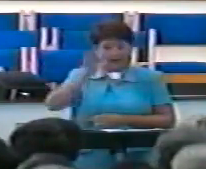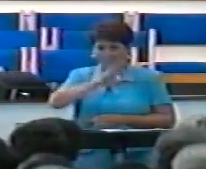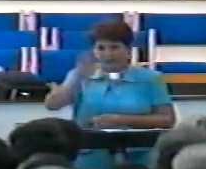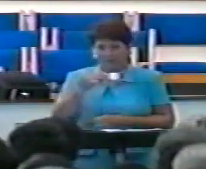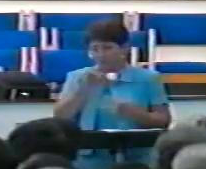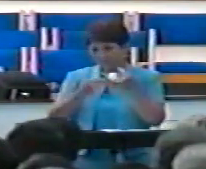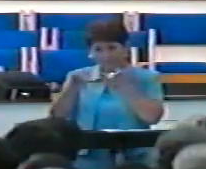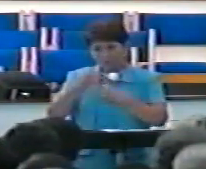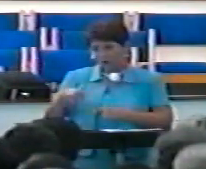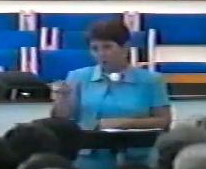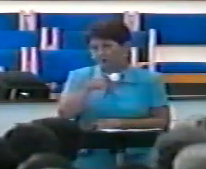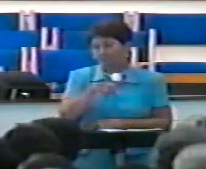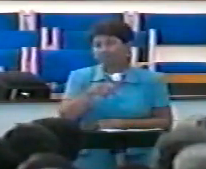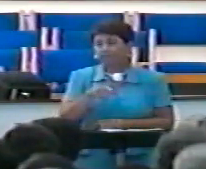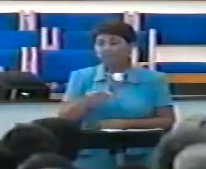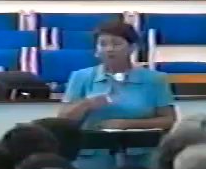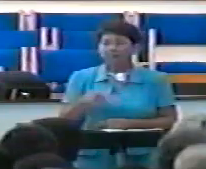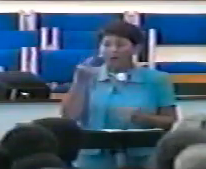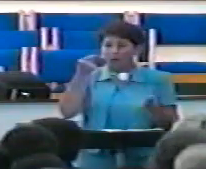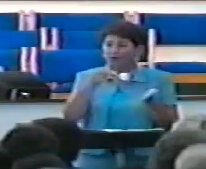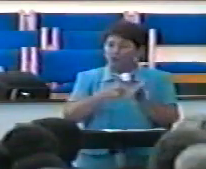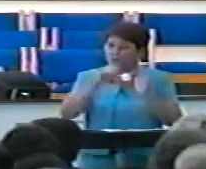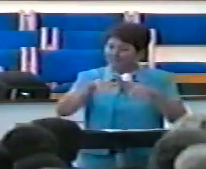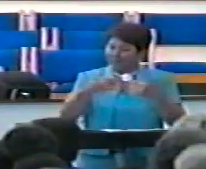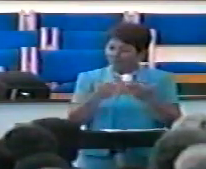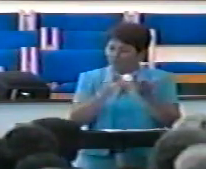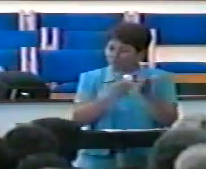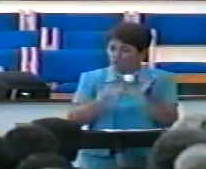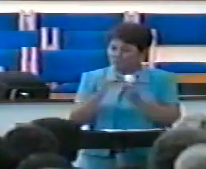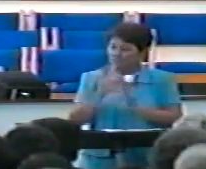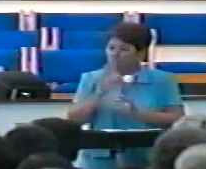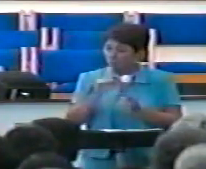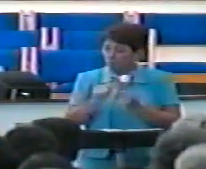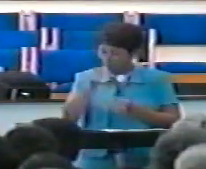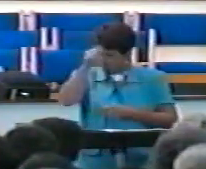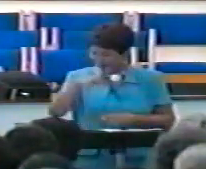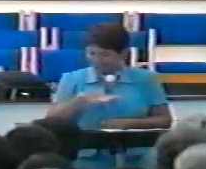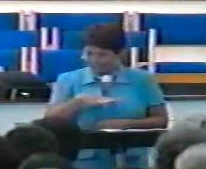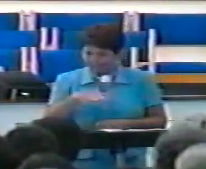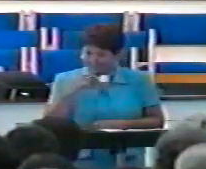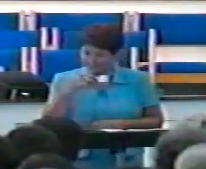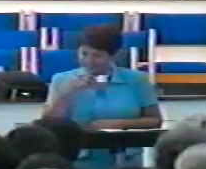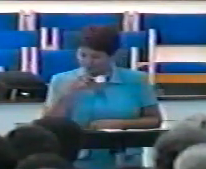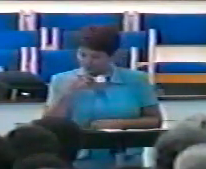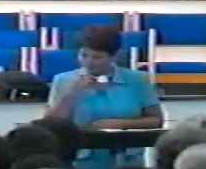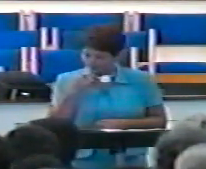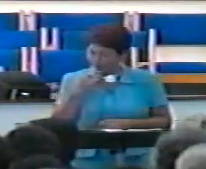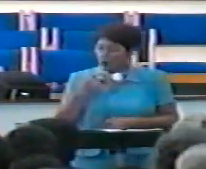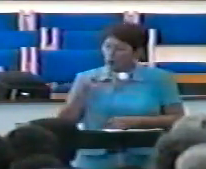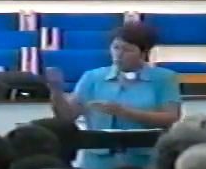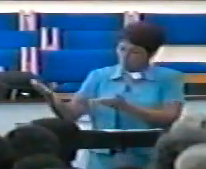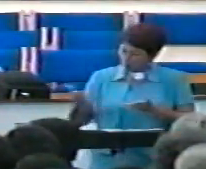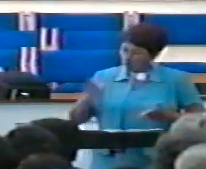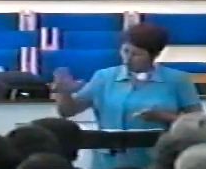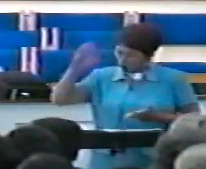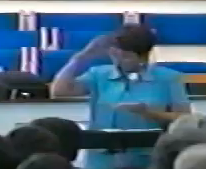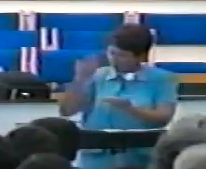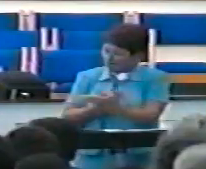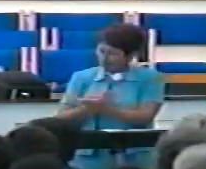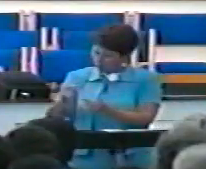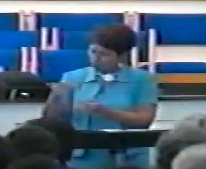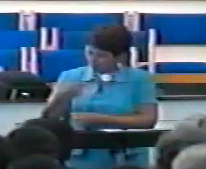this man's faith. First of all, he pointed him to the object of faith. He said, bring him to me. Jesus said, bring